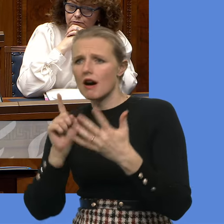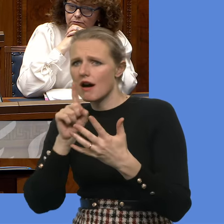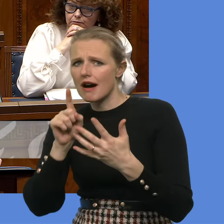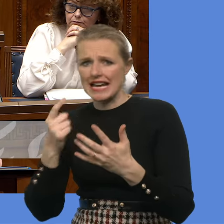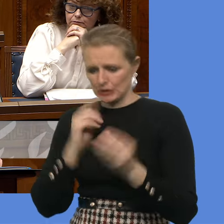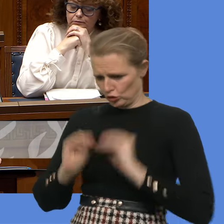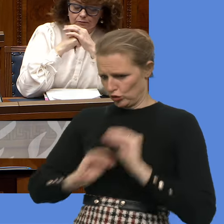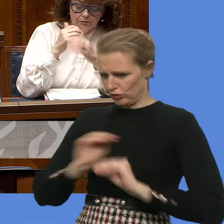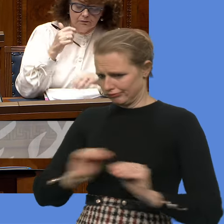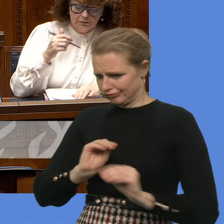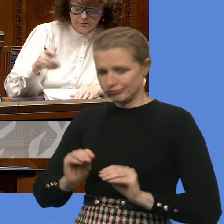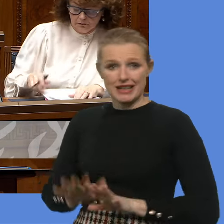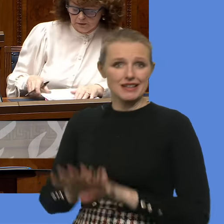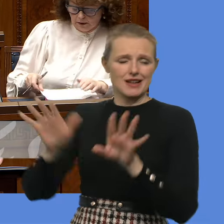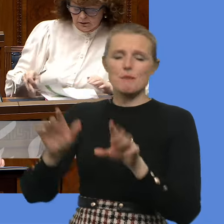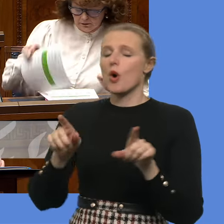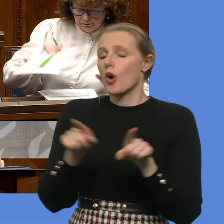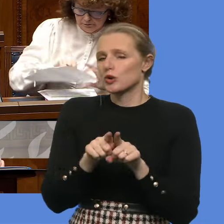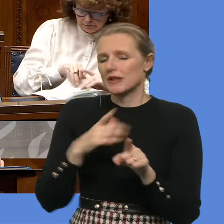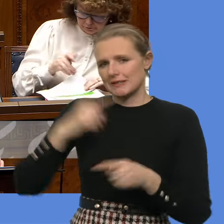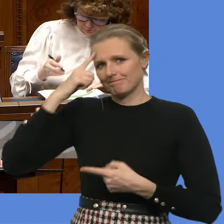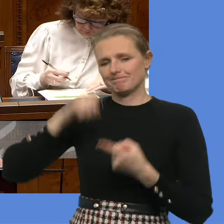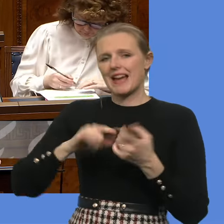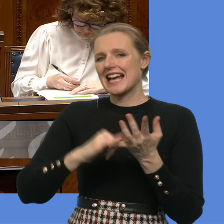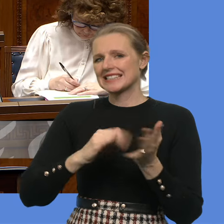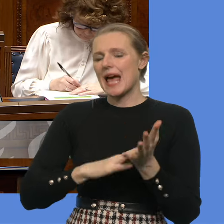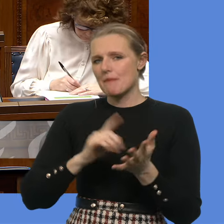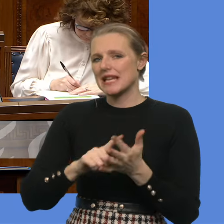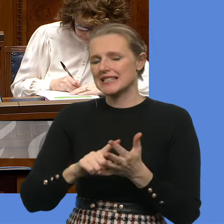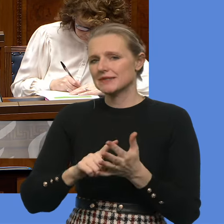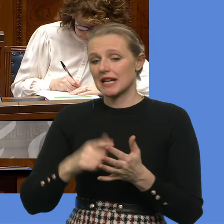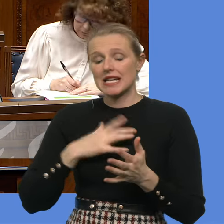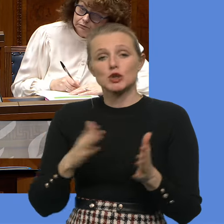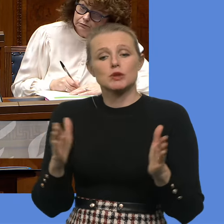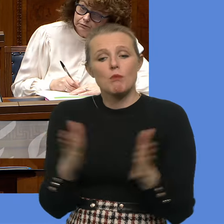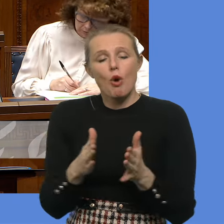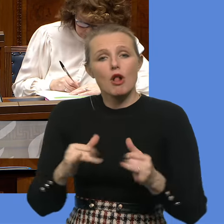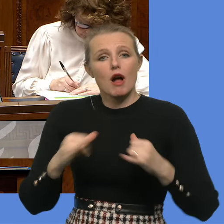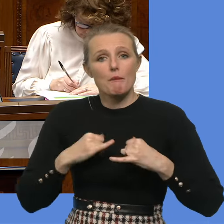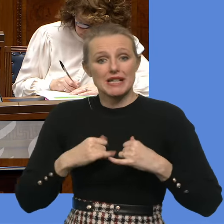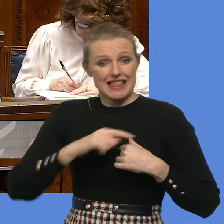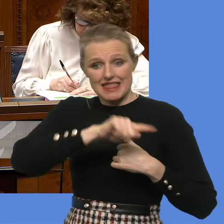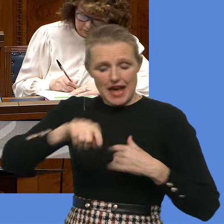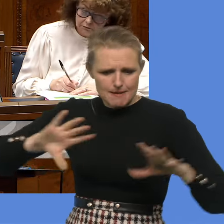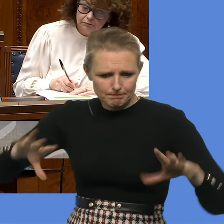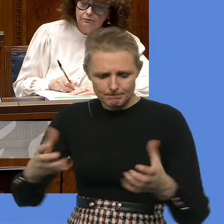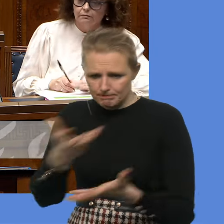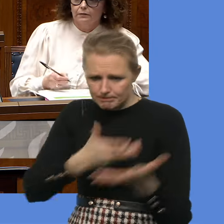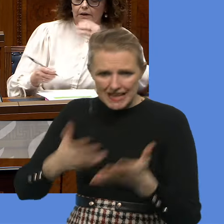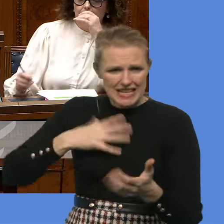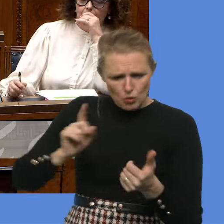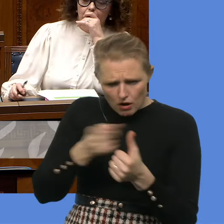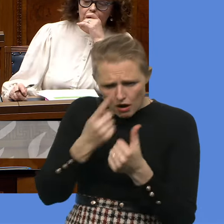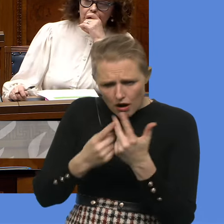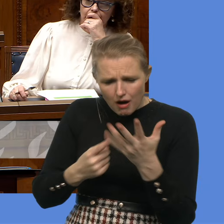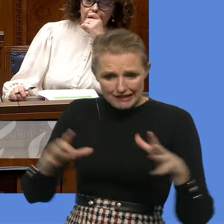academies towards SMEs throughout the north by getting multiple small companies to come together and collectively identify their needs. This has already started to happen.